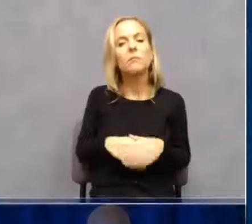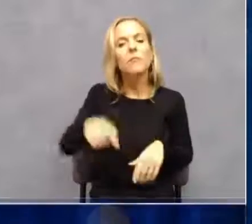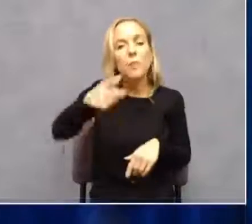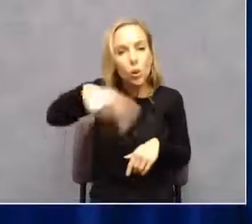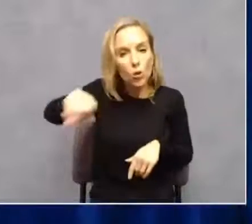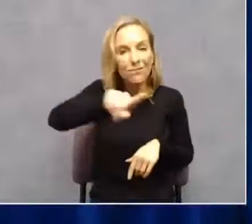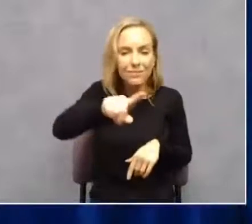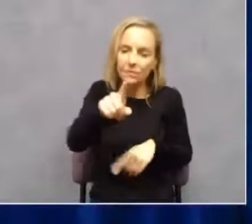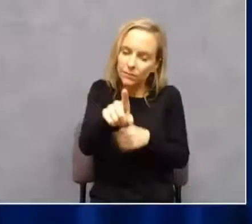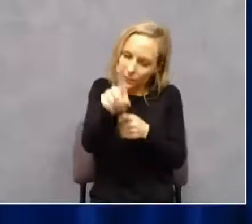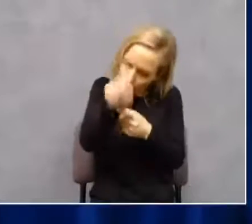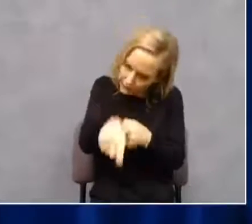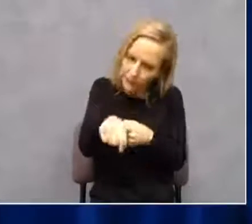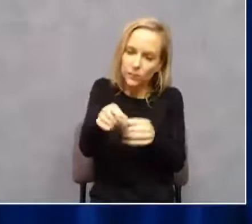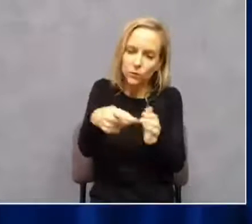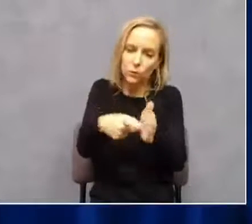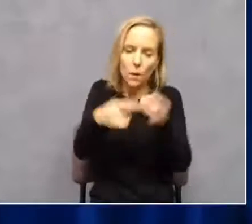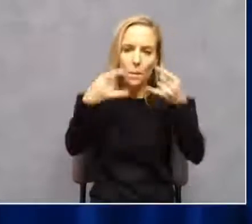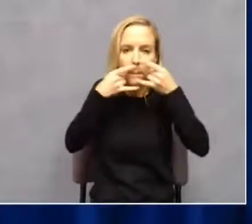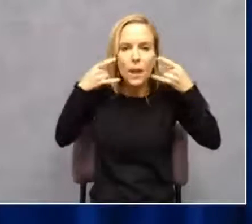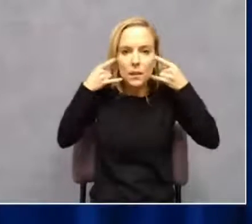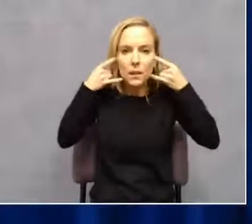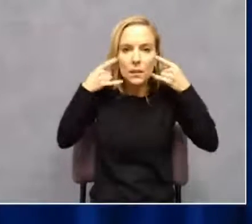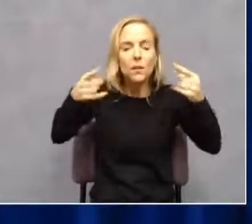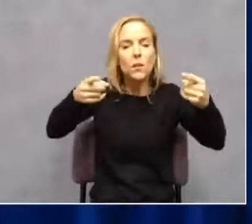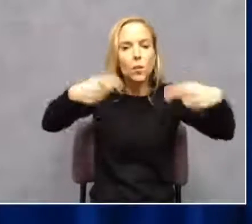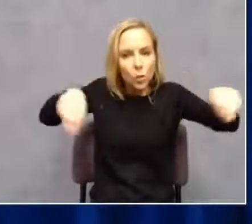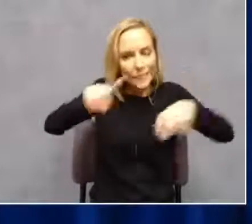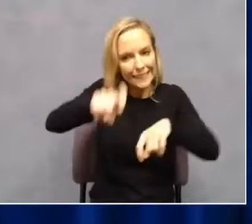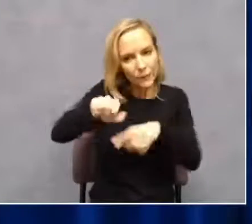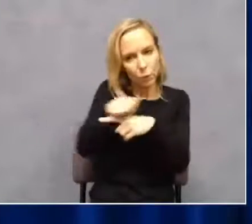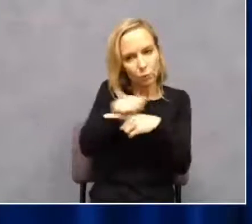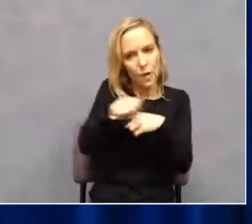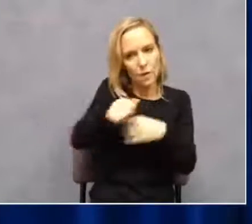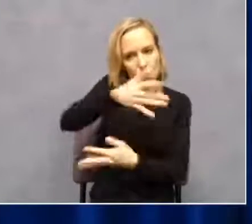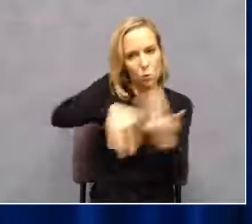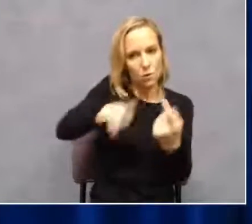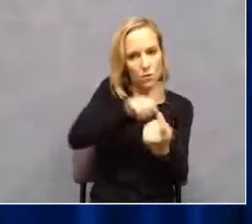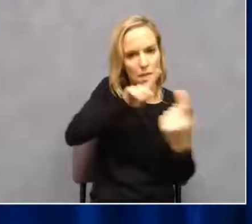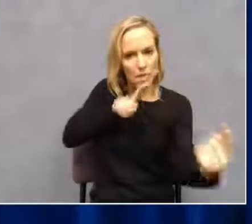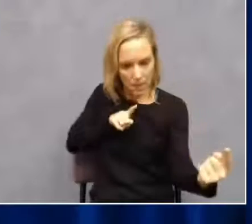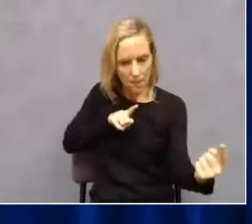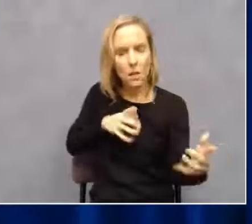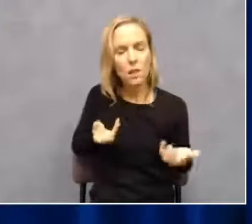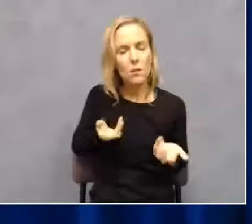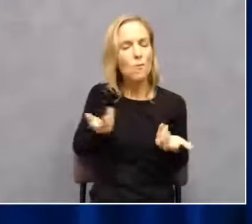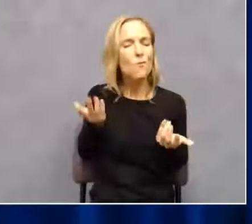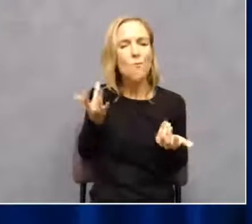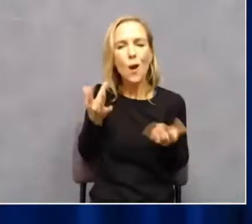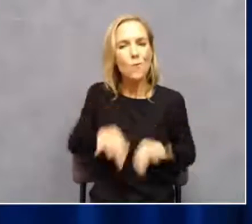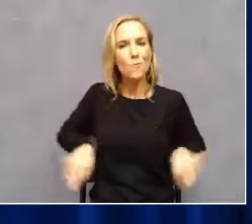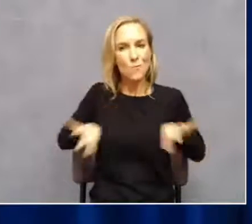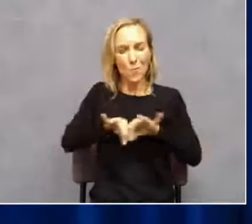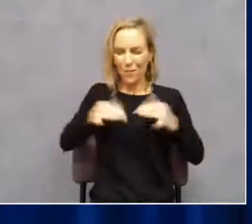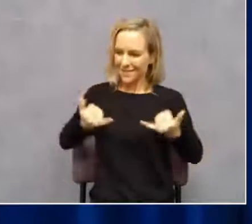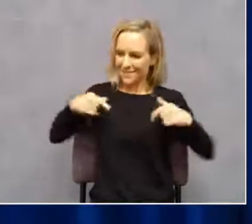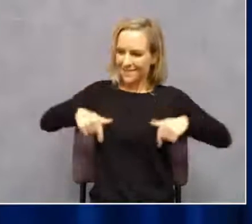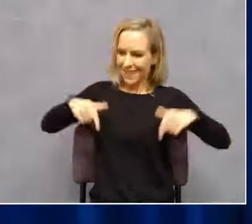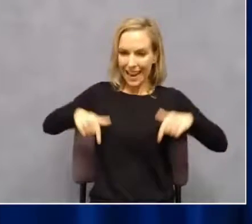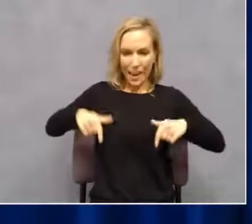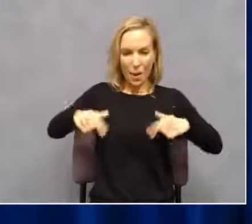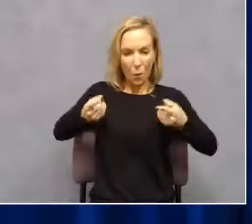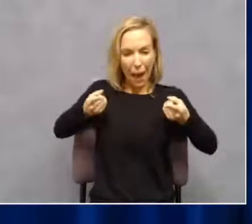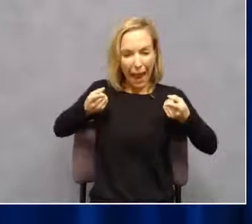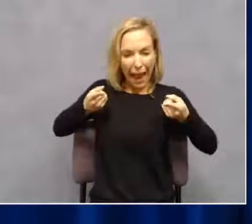mask. All of you need to practice social distancing. What is important now in terms of what's happening